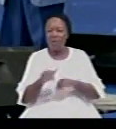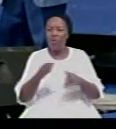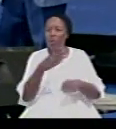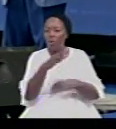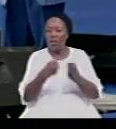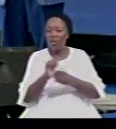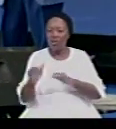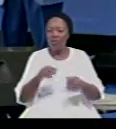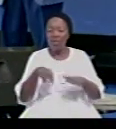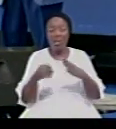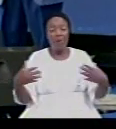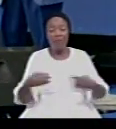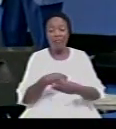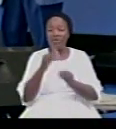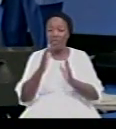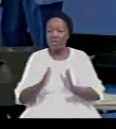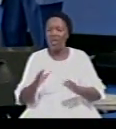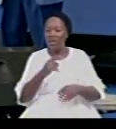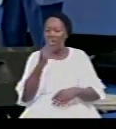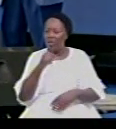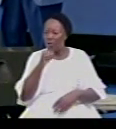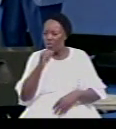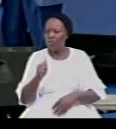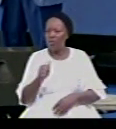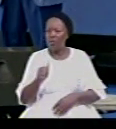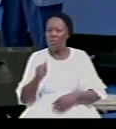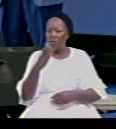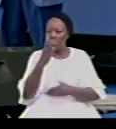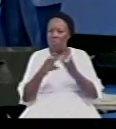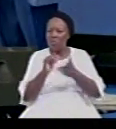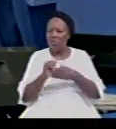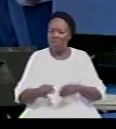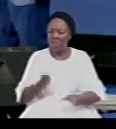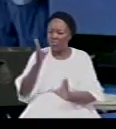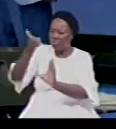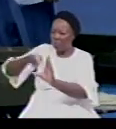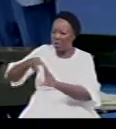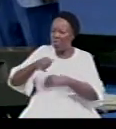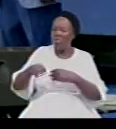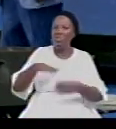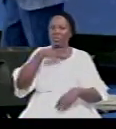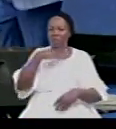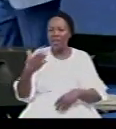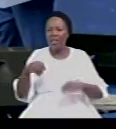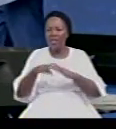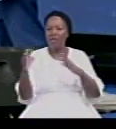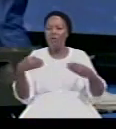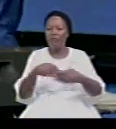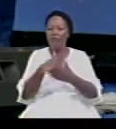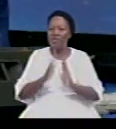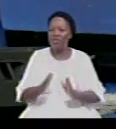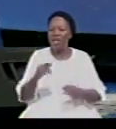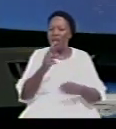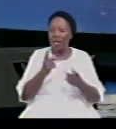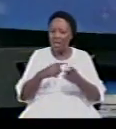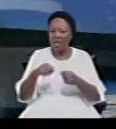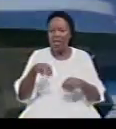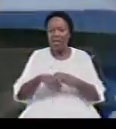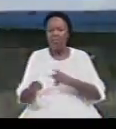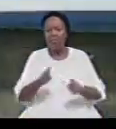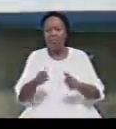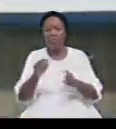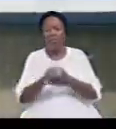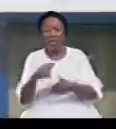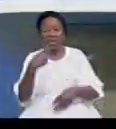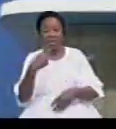they not the people that join all the corruption in the offices? The people who say